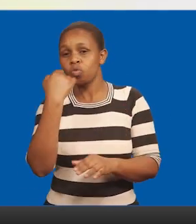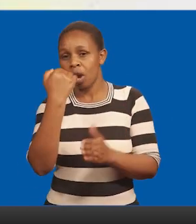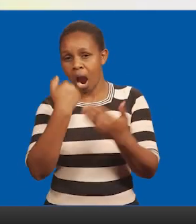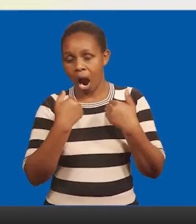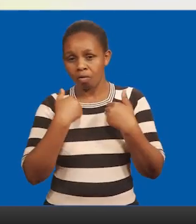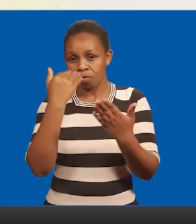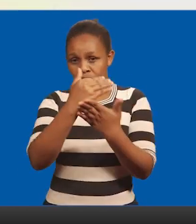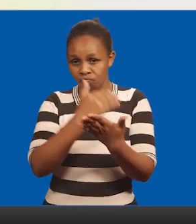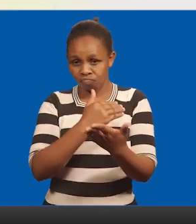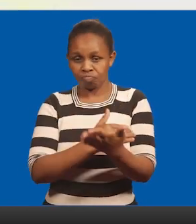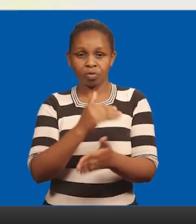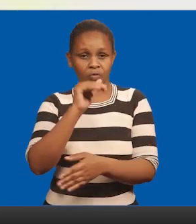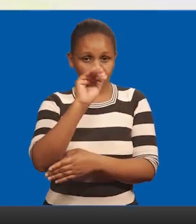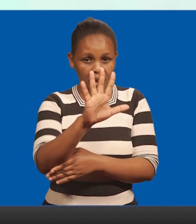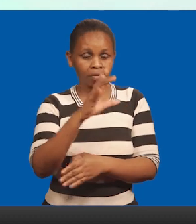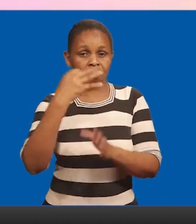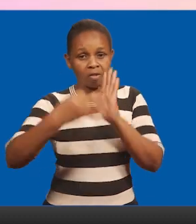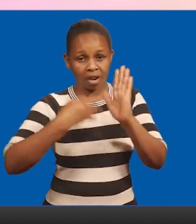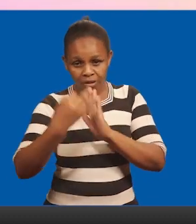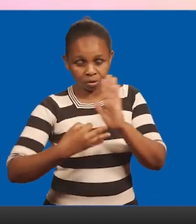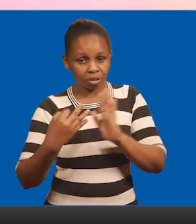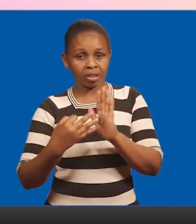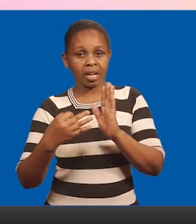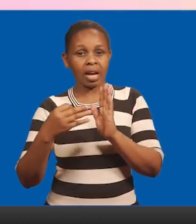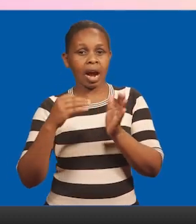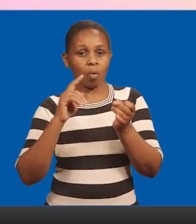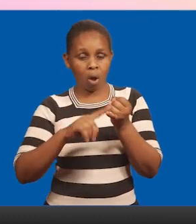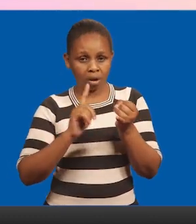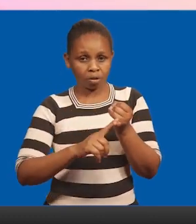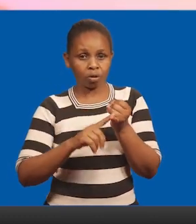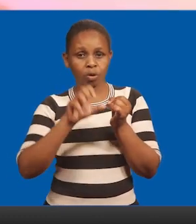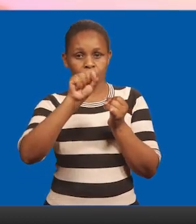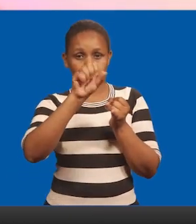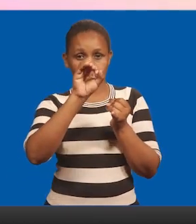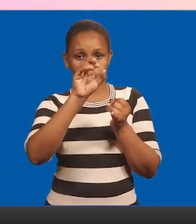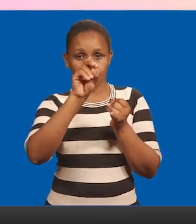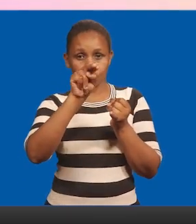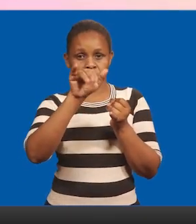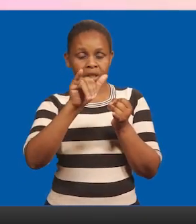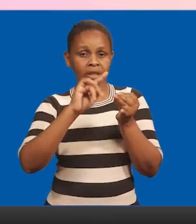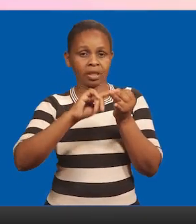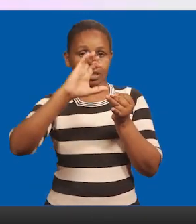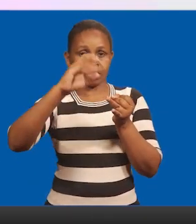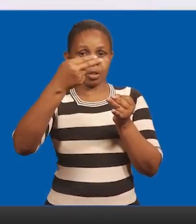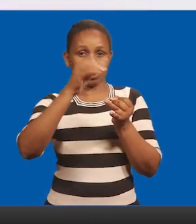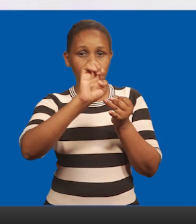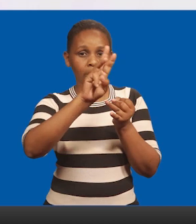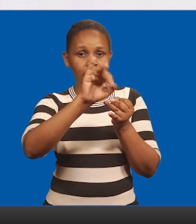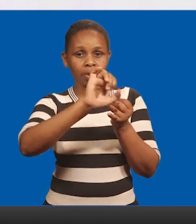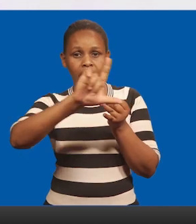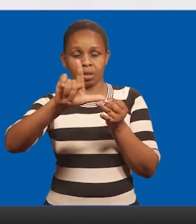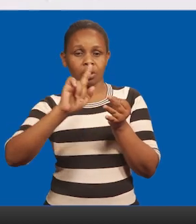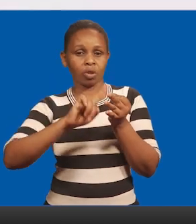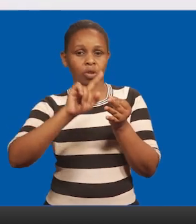shared you we had five factories so there is a Sony sugar we had family